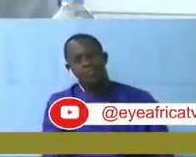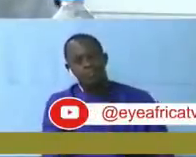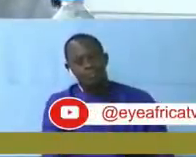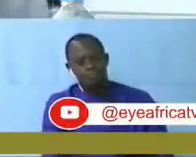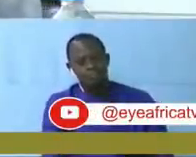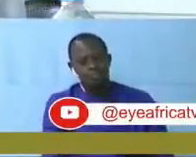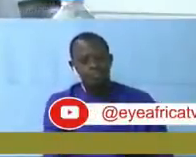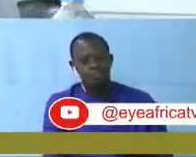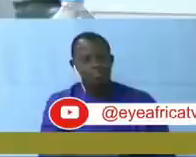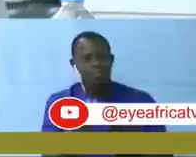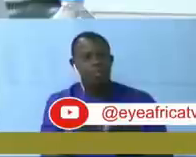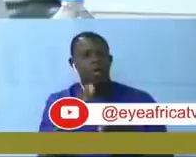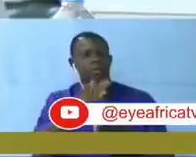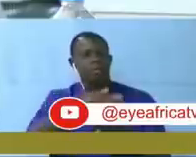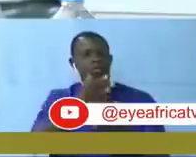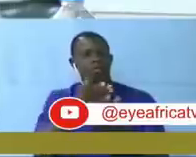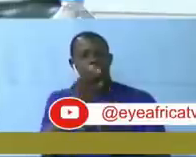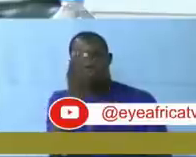between